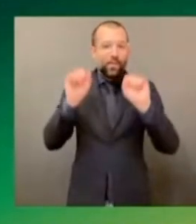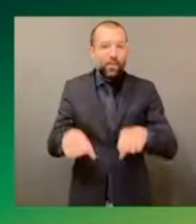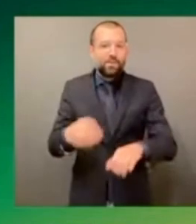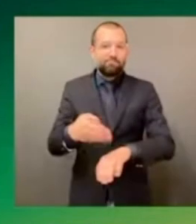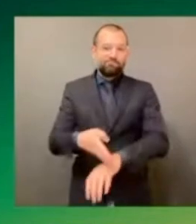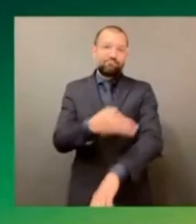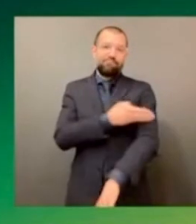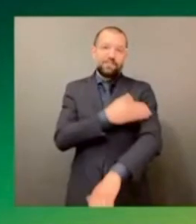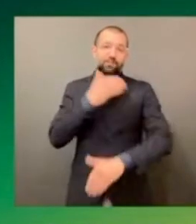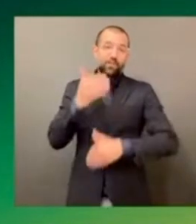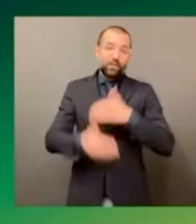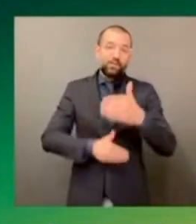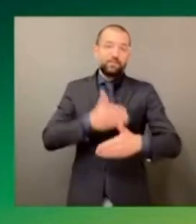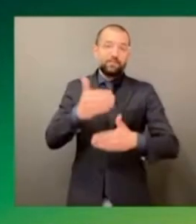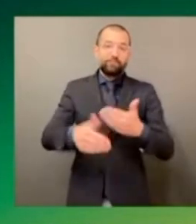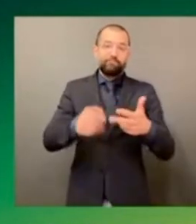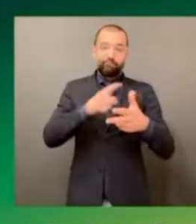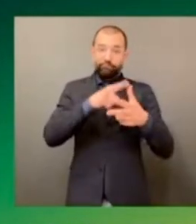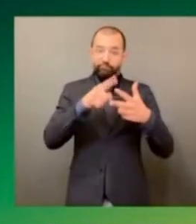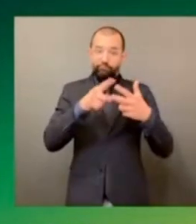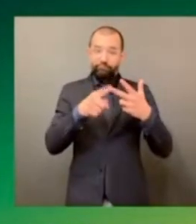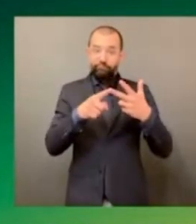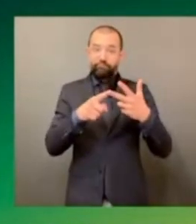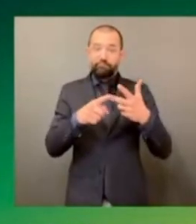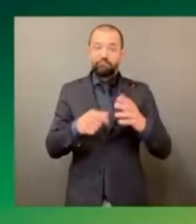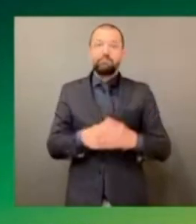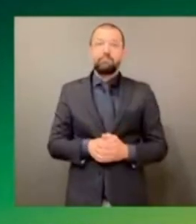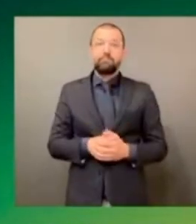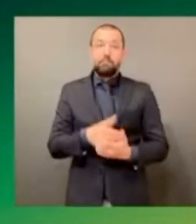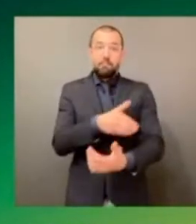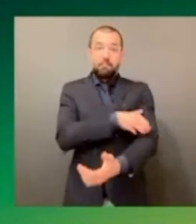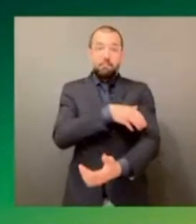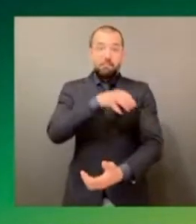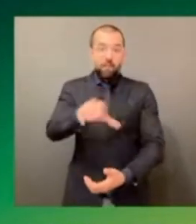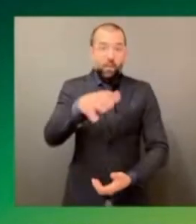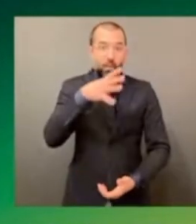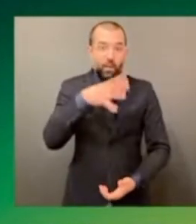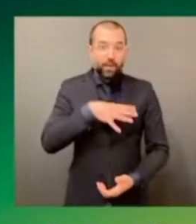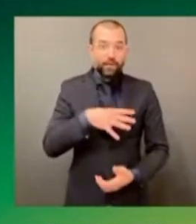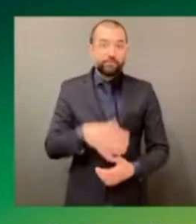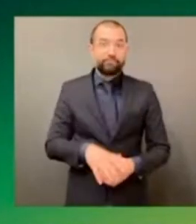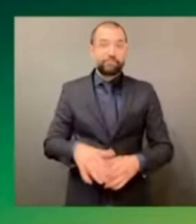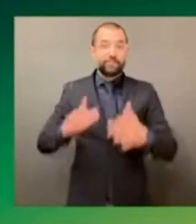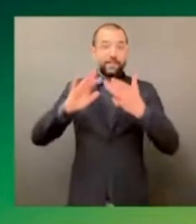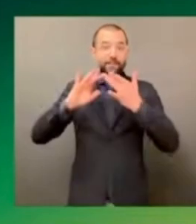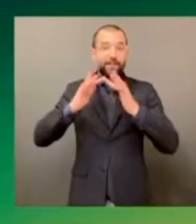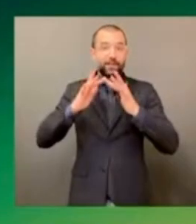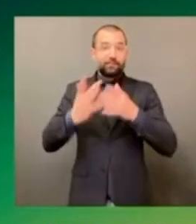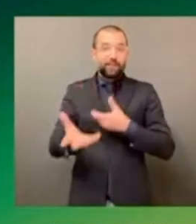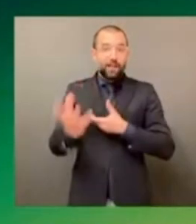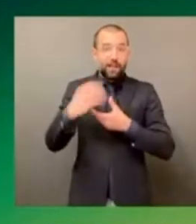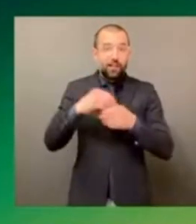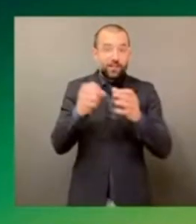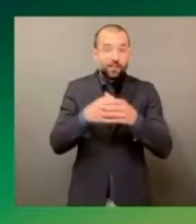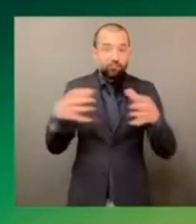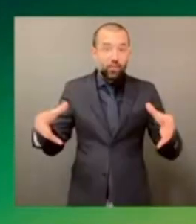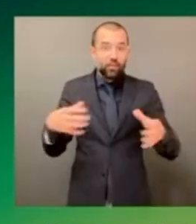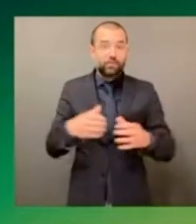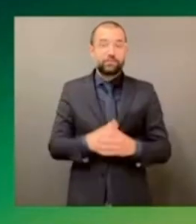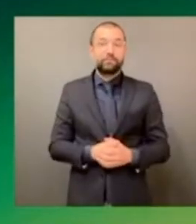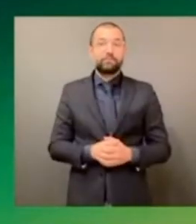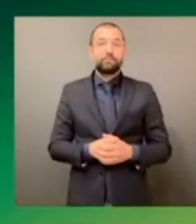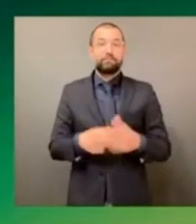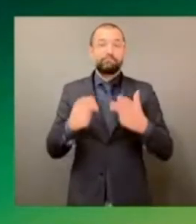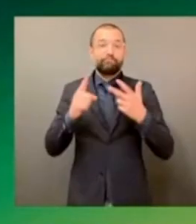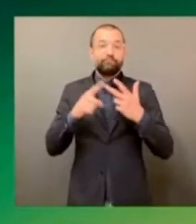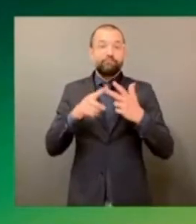three areas: the empowerment of women, digital inclusion, and good governance and